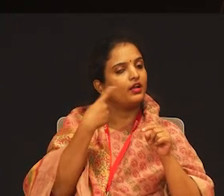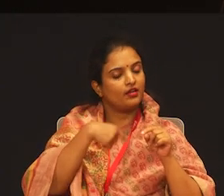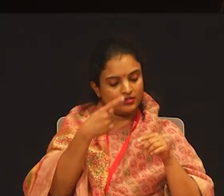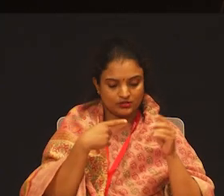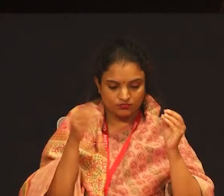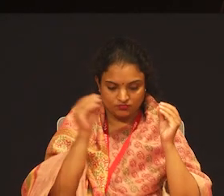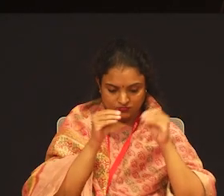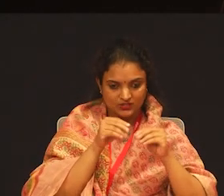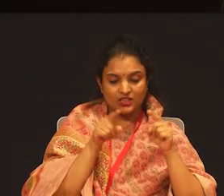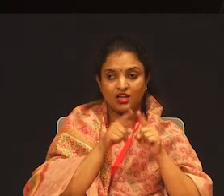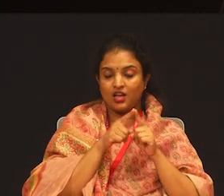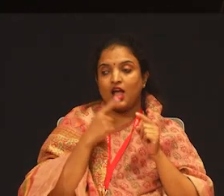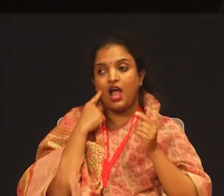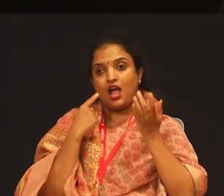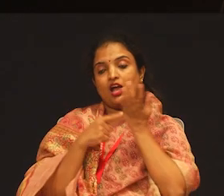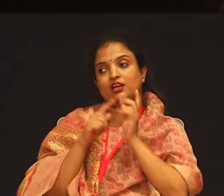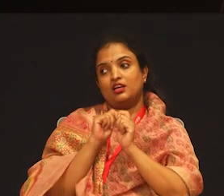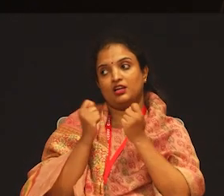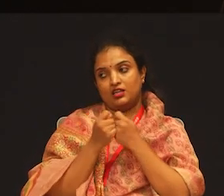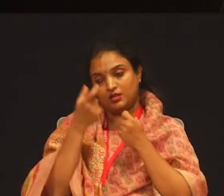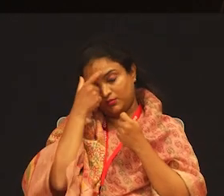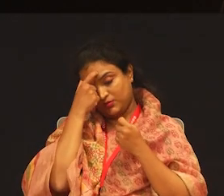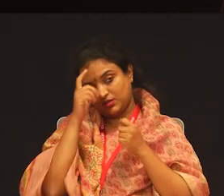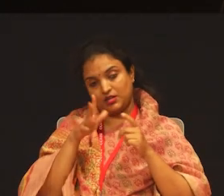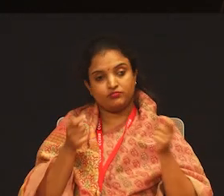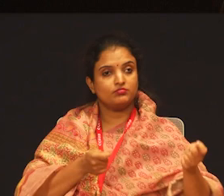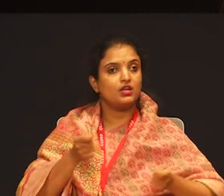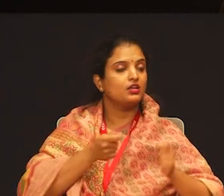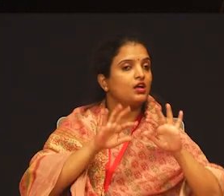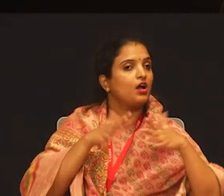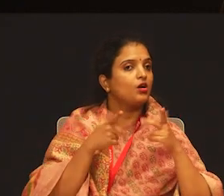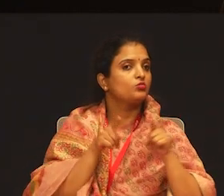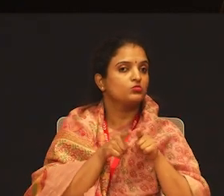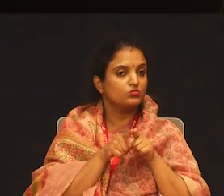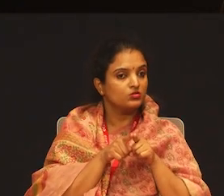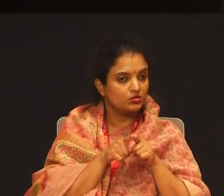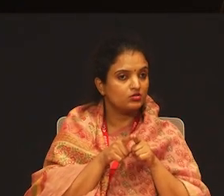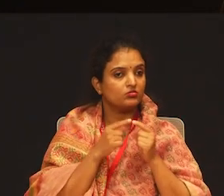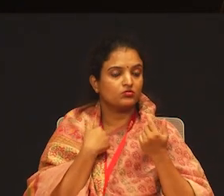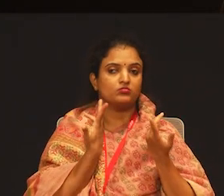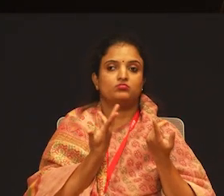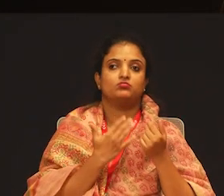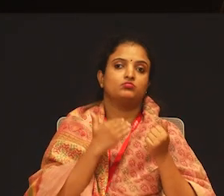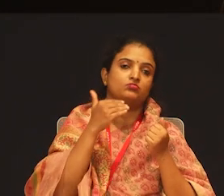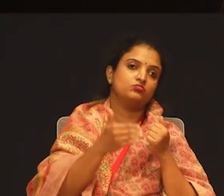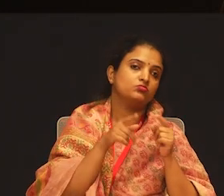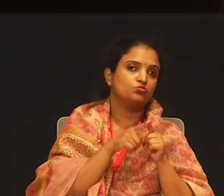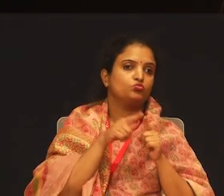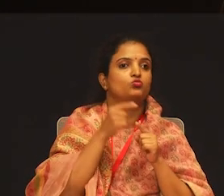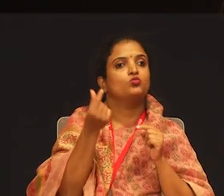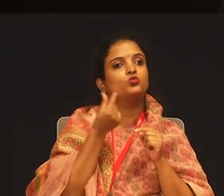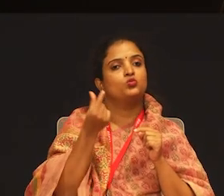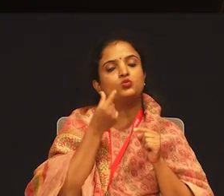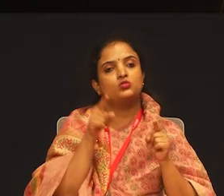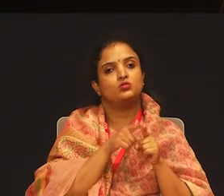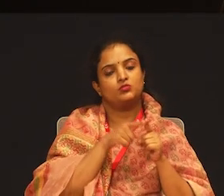and the back-end technical team, and we are trying to manage the data. And we are trying to reach out to the individual users who are